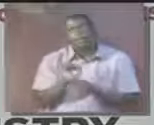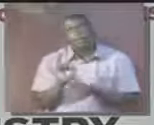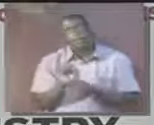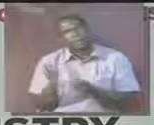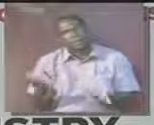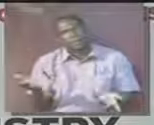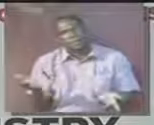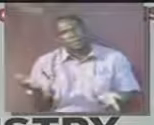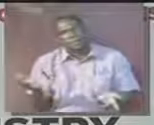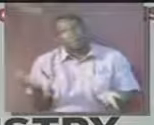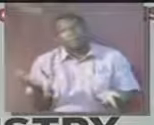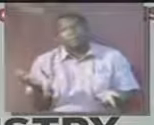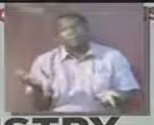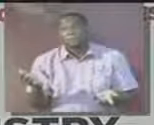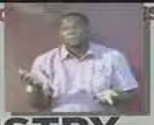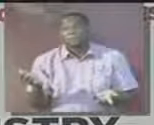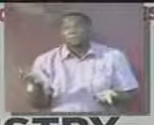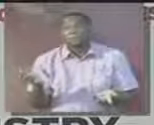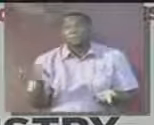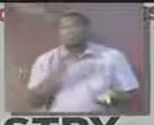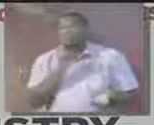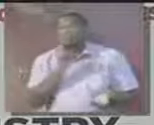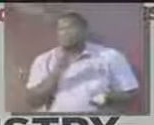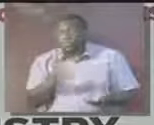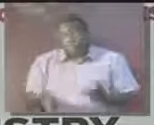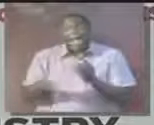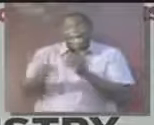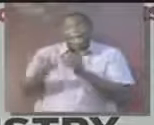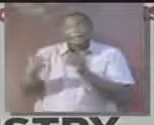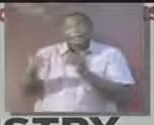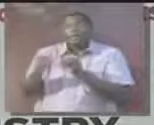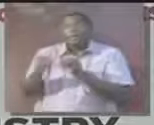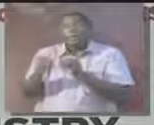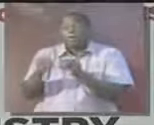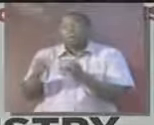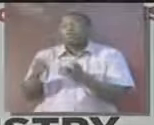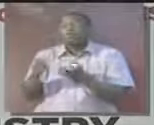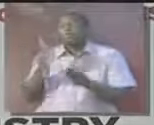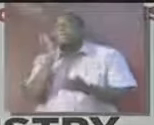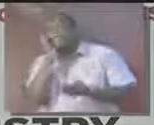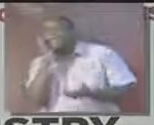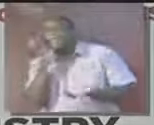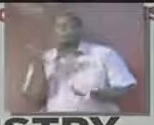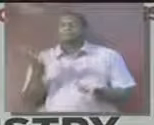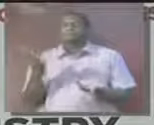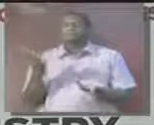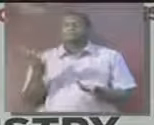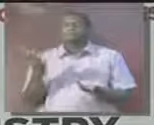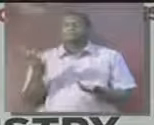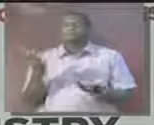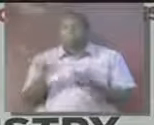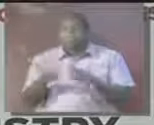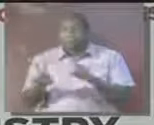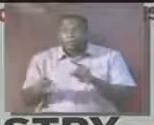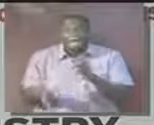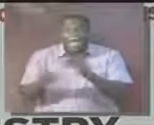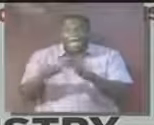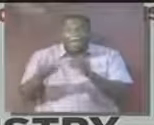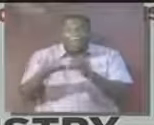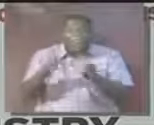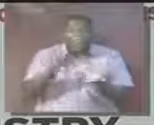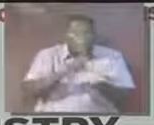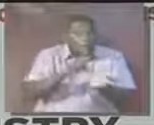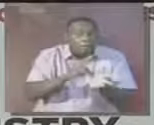we are not adding hundreds more doctors, hundreds more nurses, and it is this same